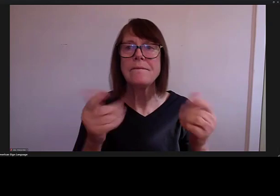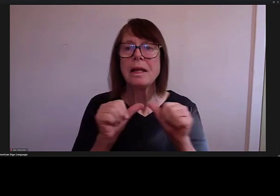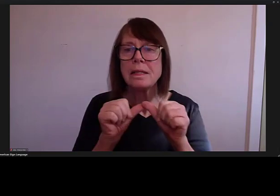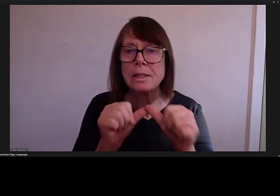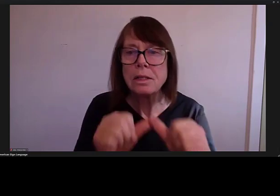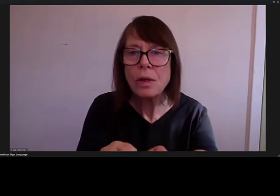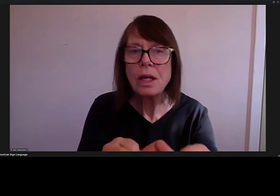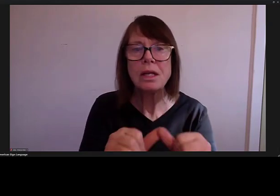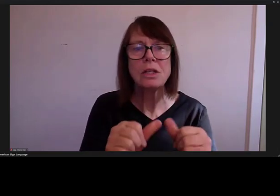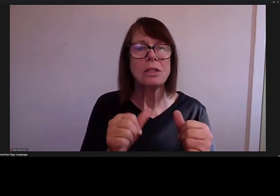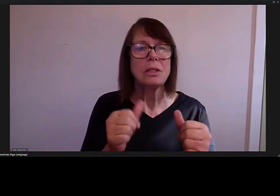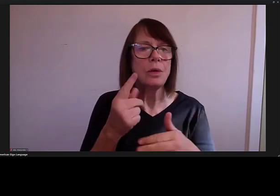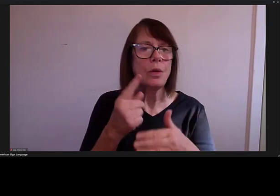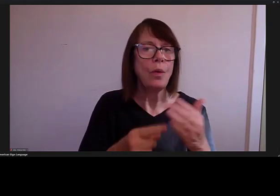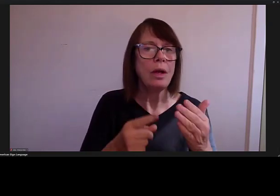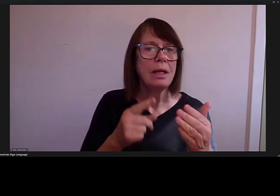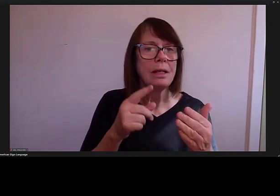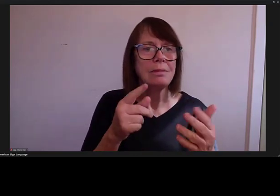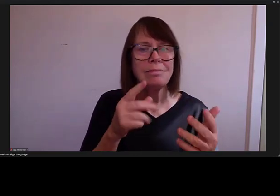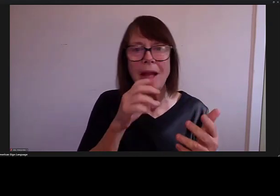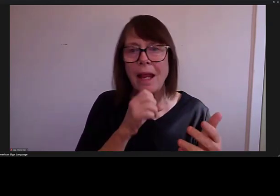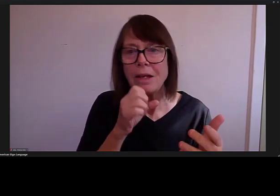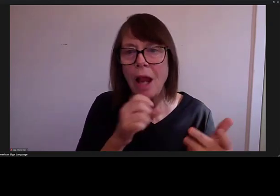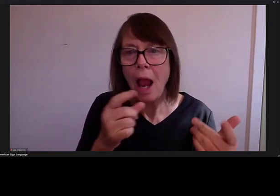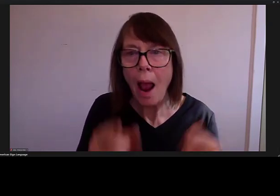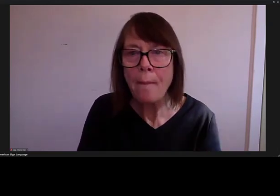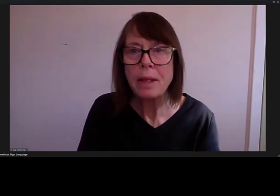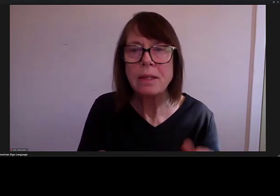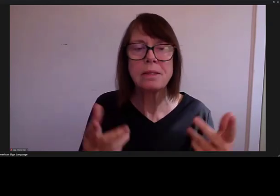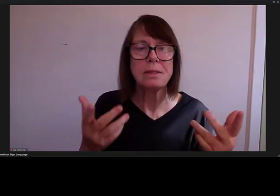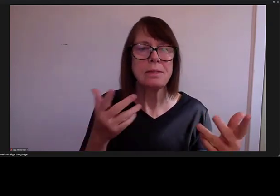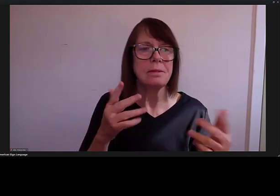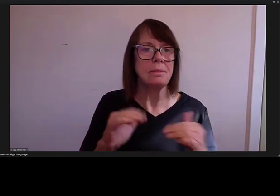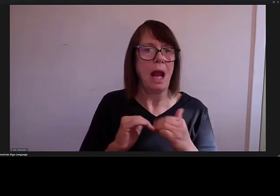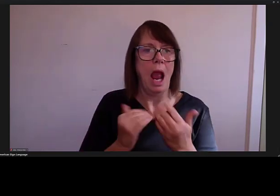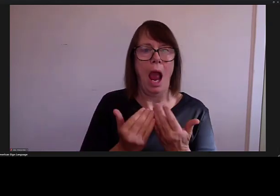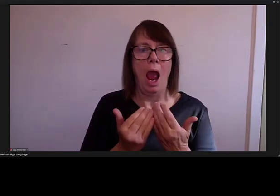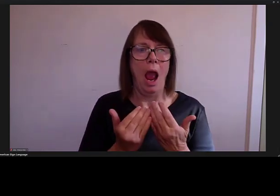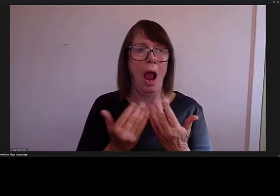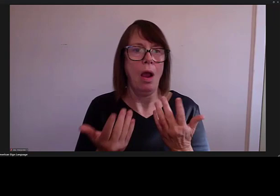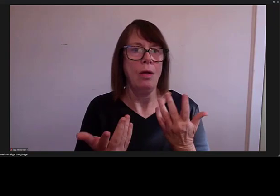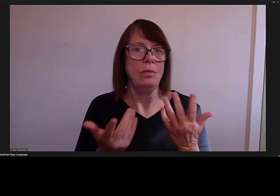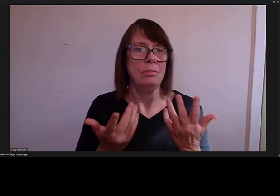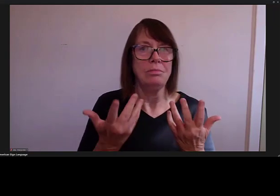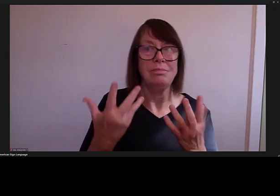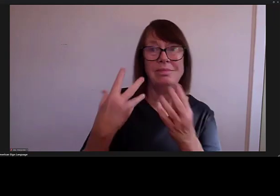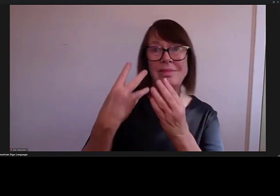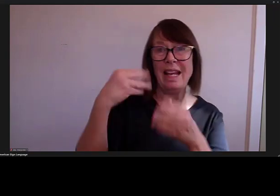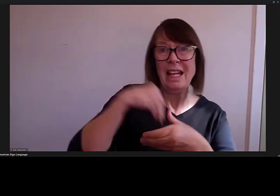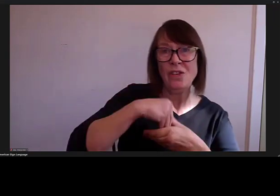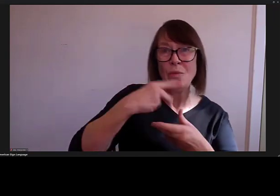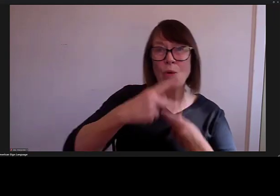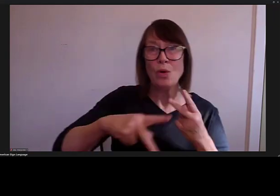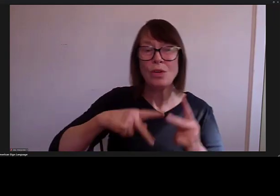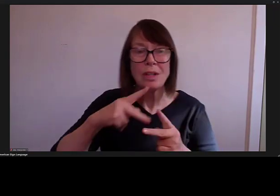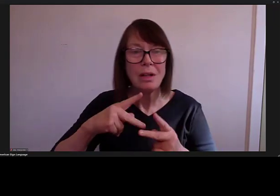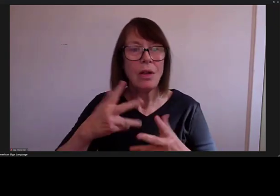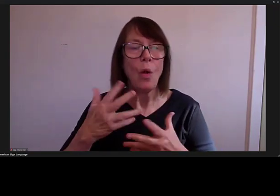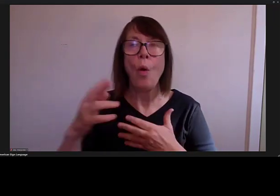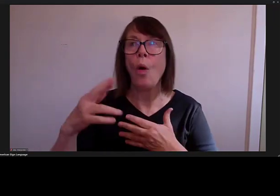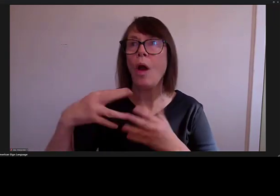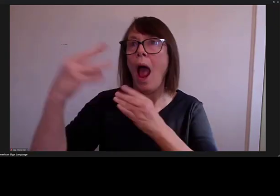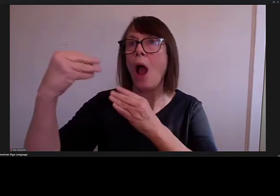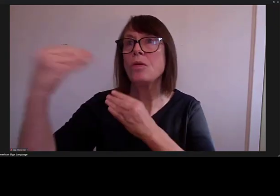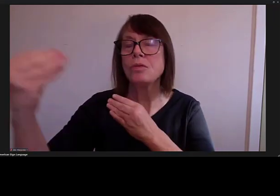duration, at what age trauma occurs, and whether it happens from an interpersonal or external source. There are